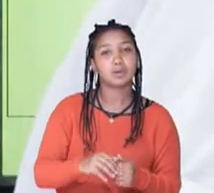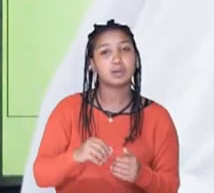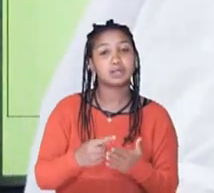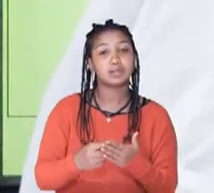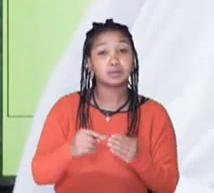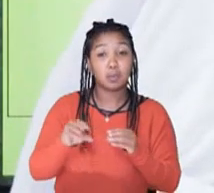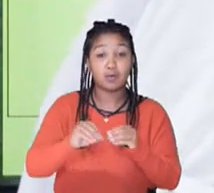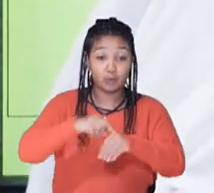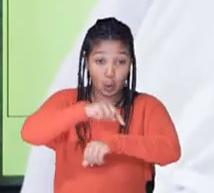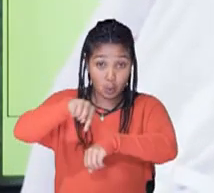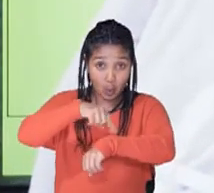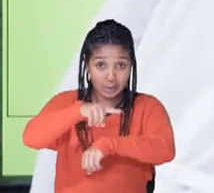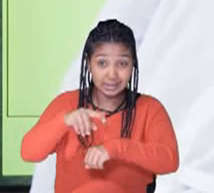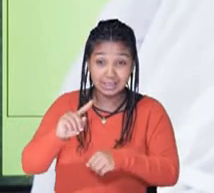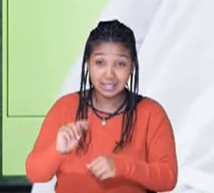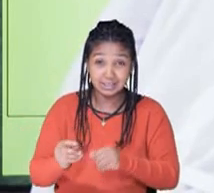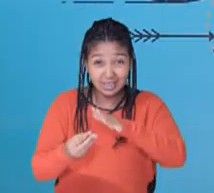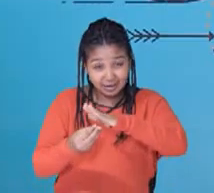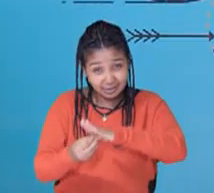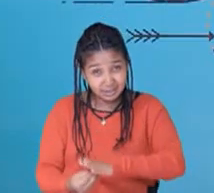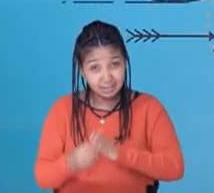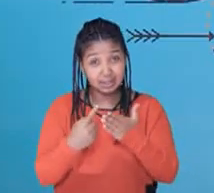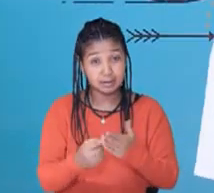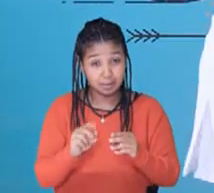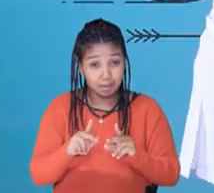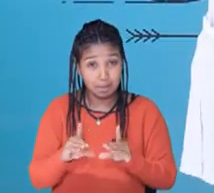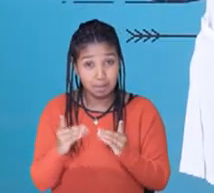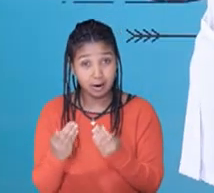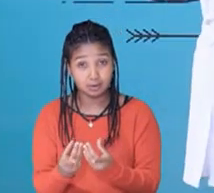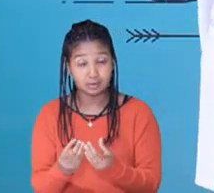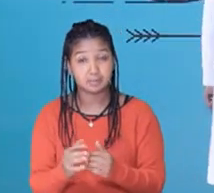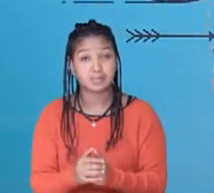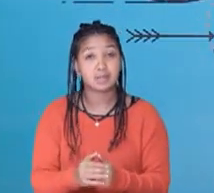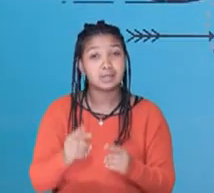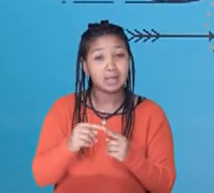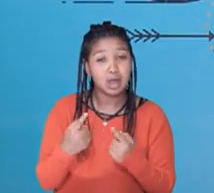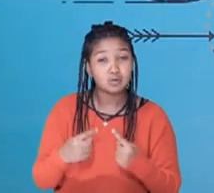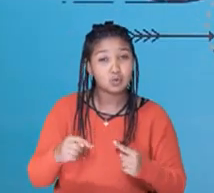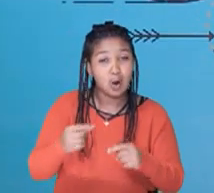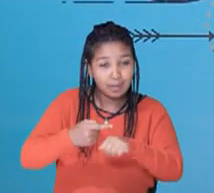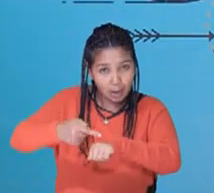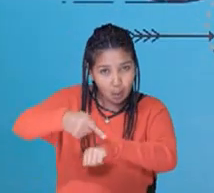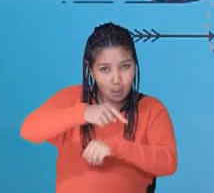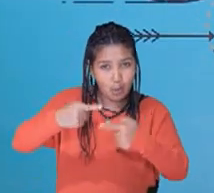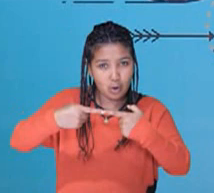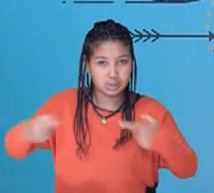While it moves clockwise, the tension exerted on this part, on this segment, try to act